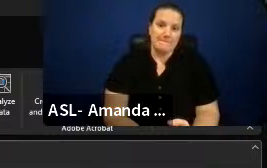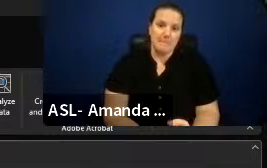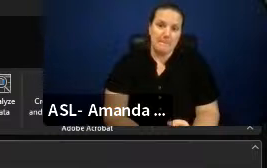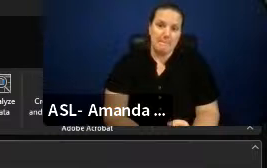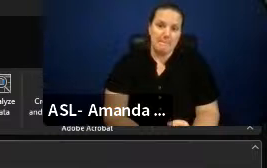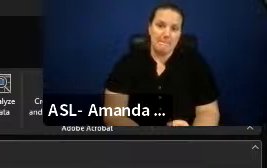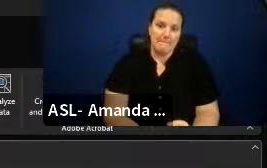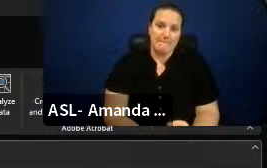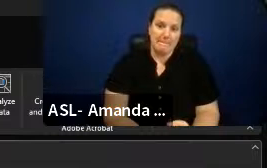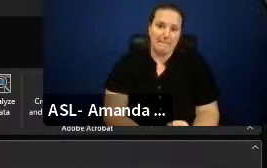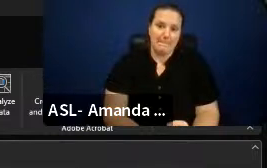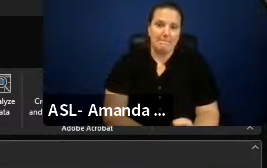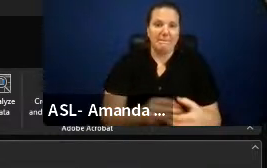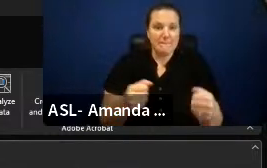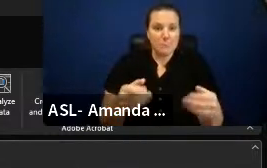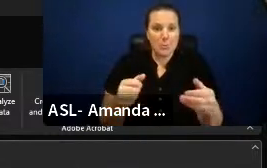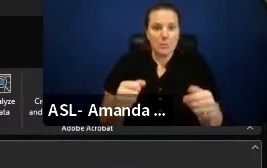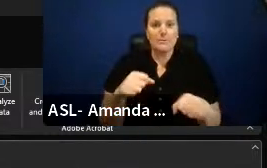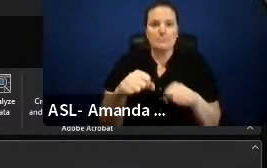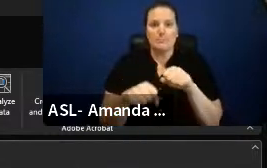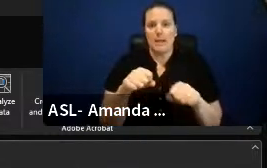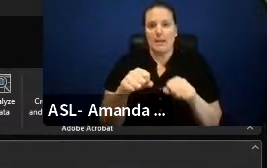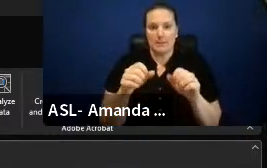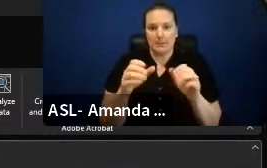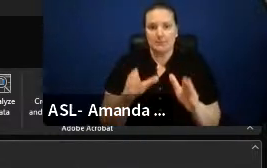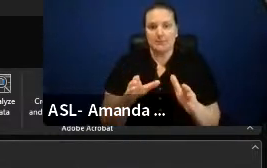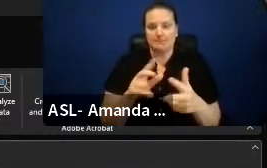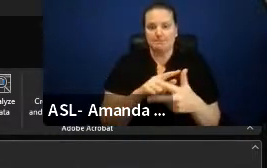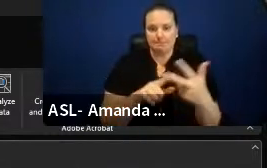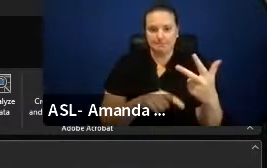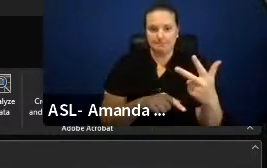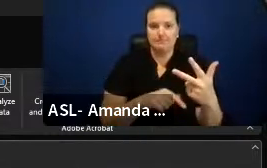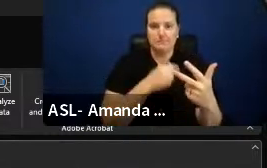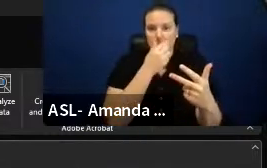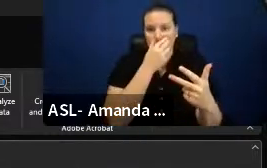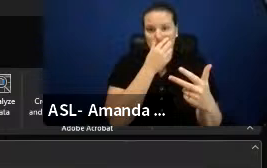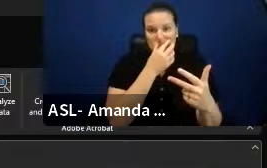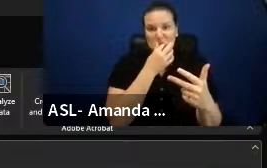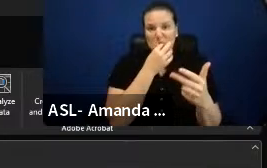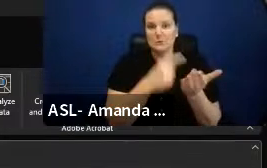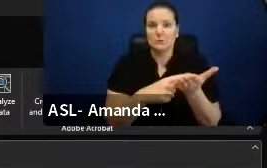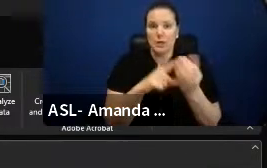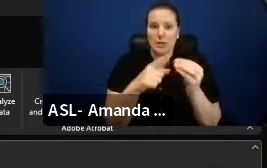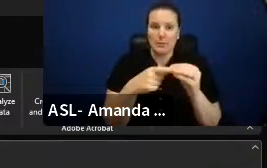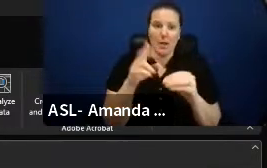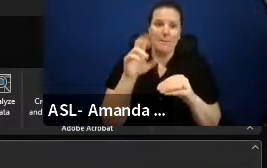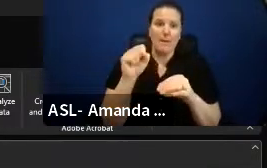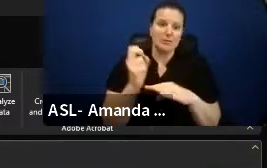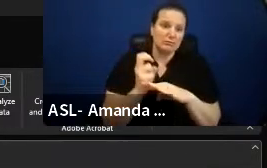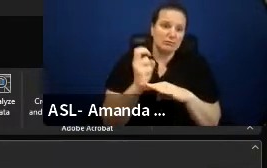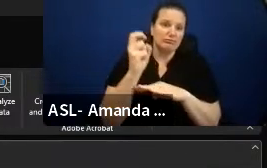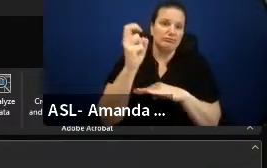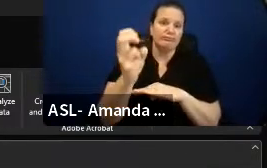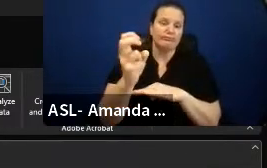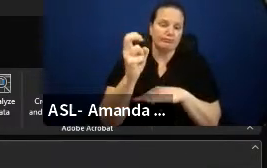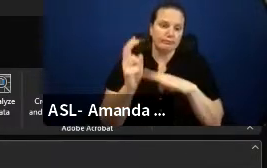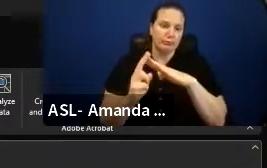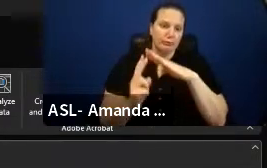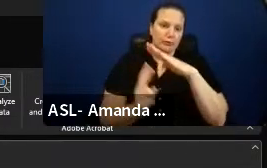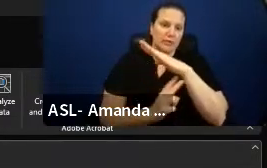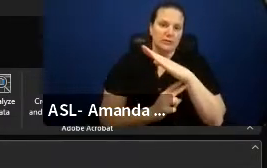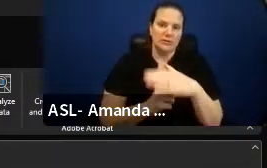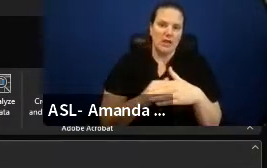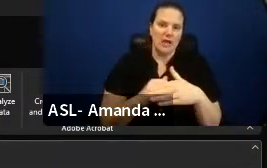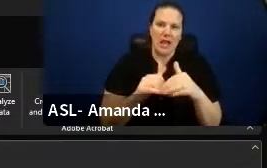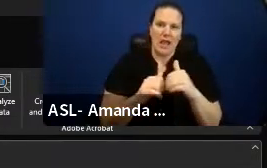and rollers and bikers. And we talked about a bus bridge to get people, but how do